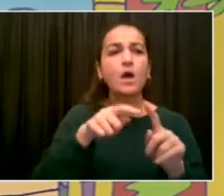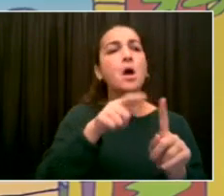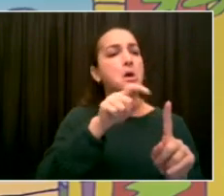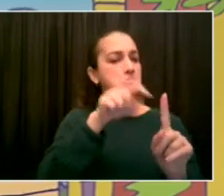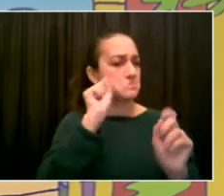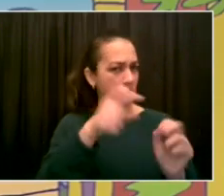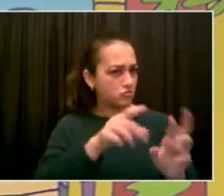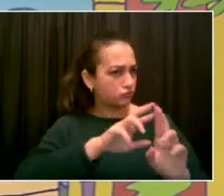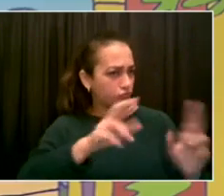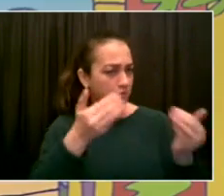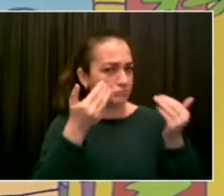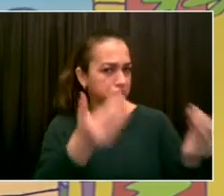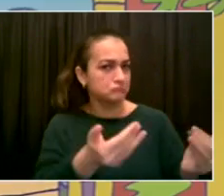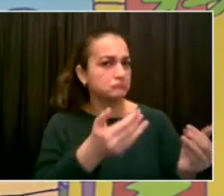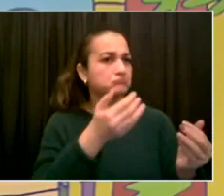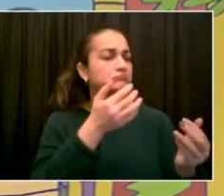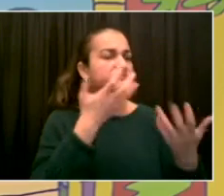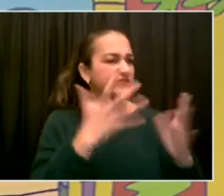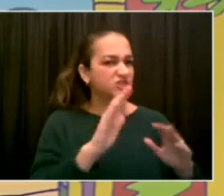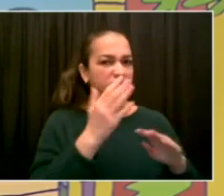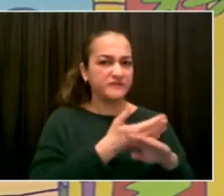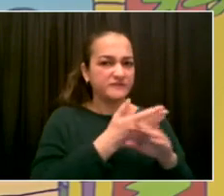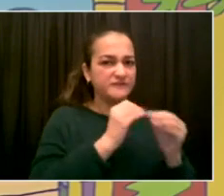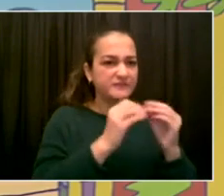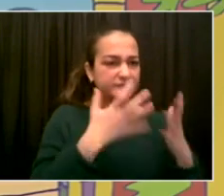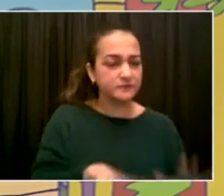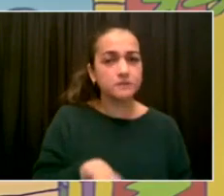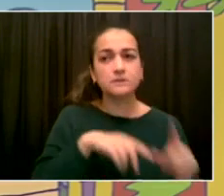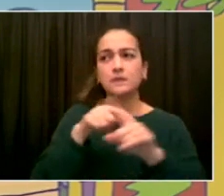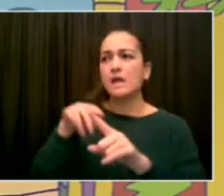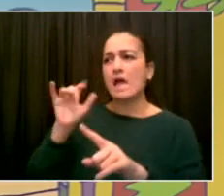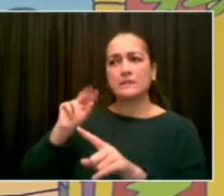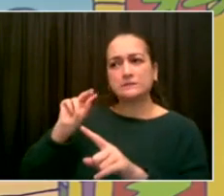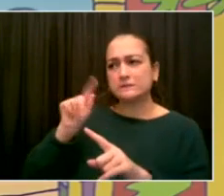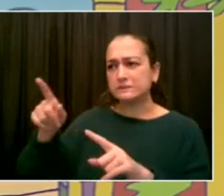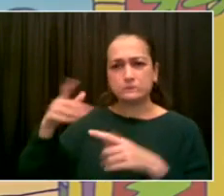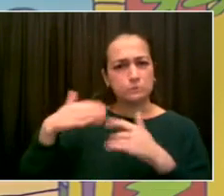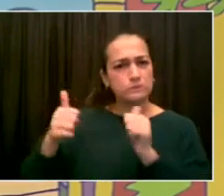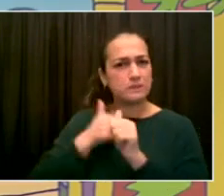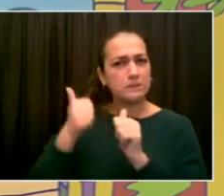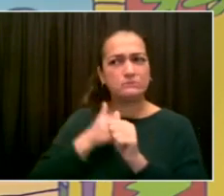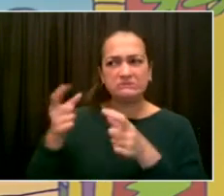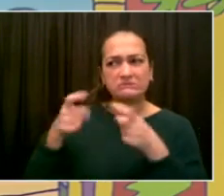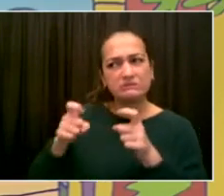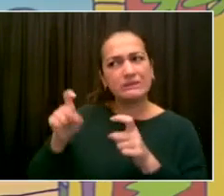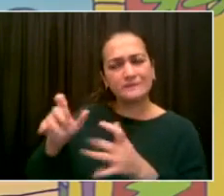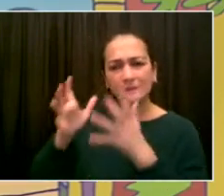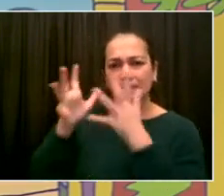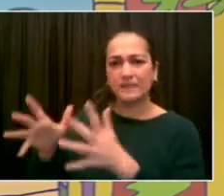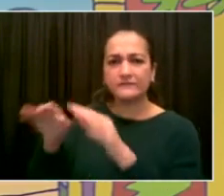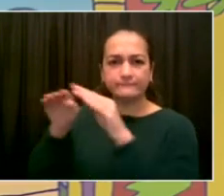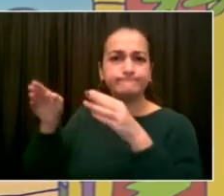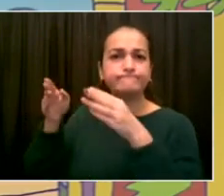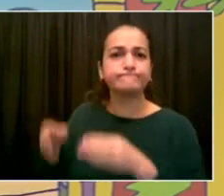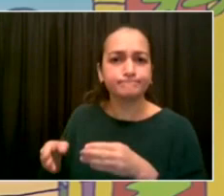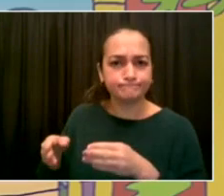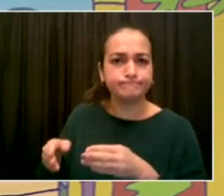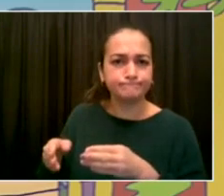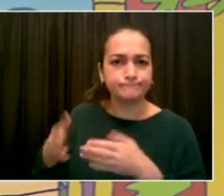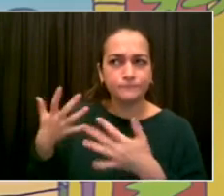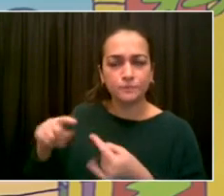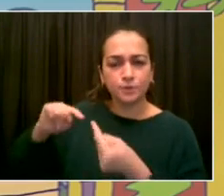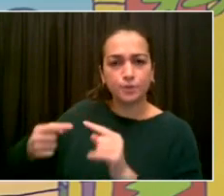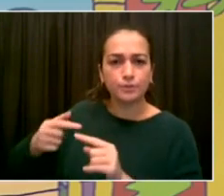big undertaking. It's like everything in NYCHA. Remember, the total cost of bringing all of NYCHA up to the level it should be in terms of